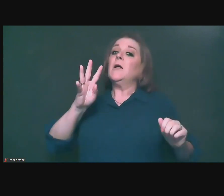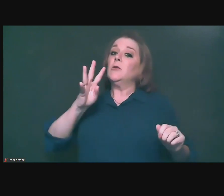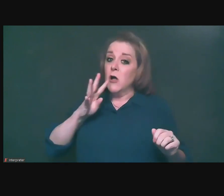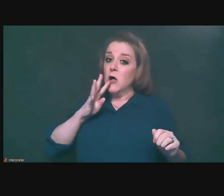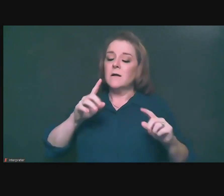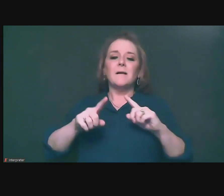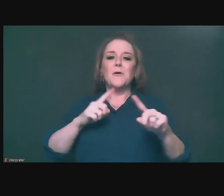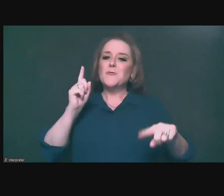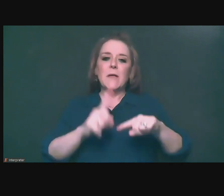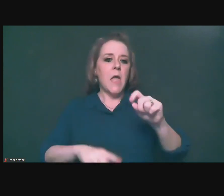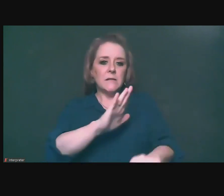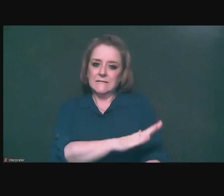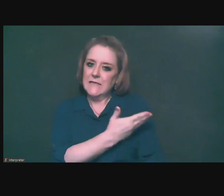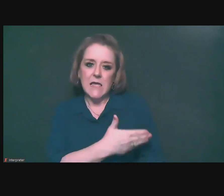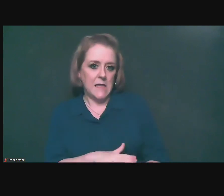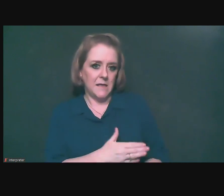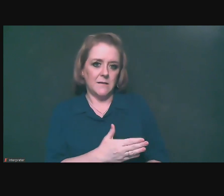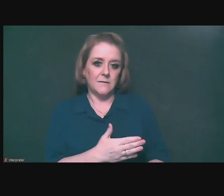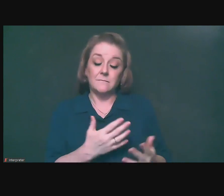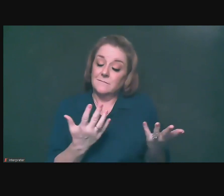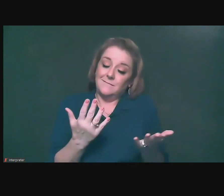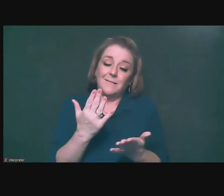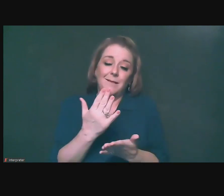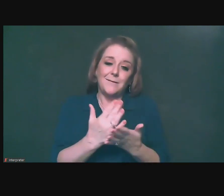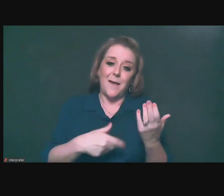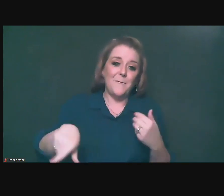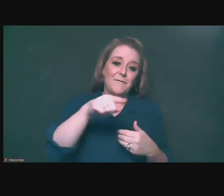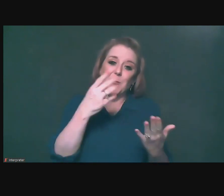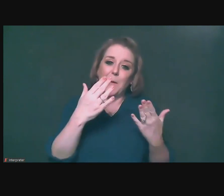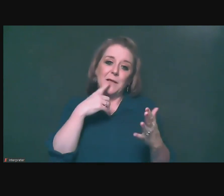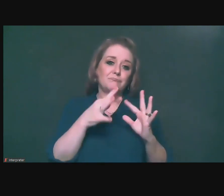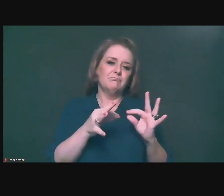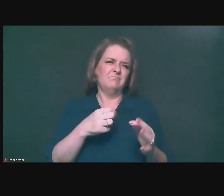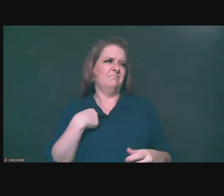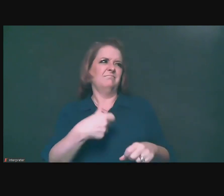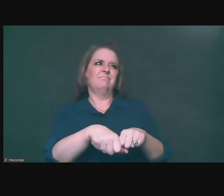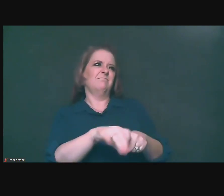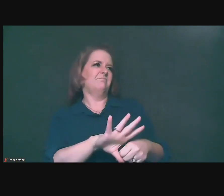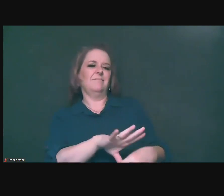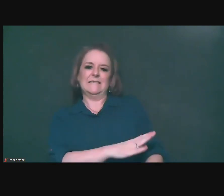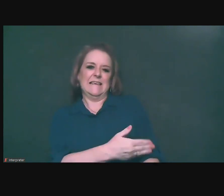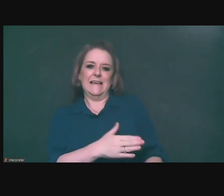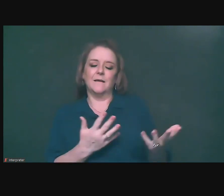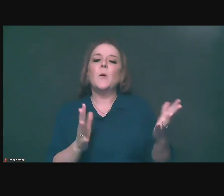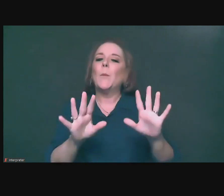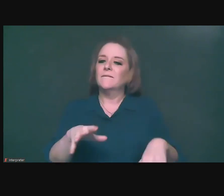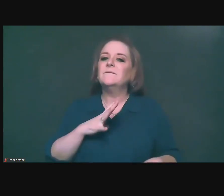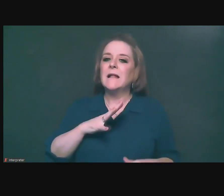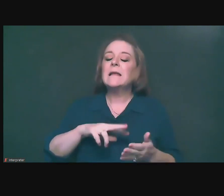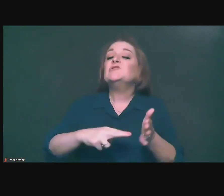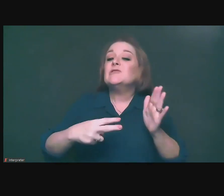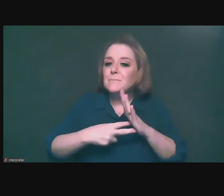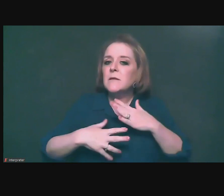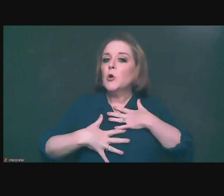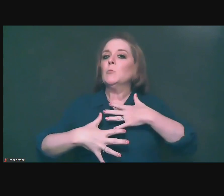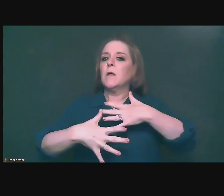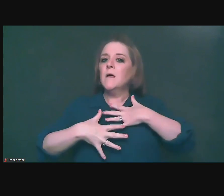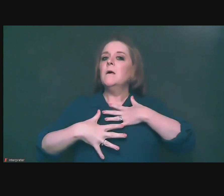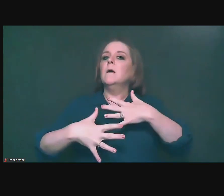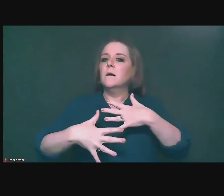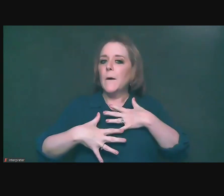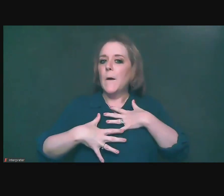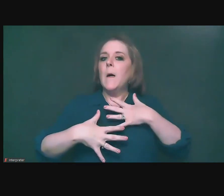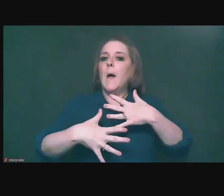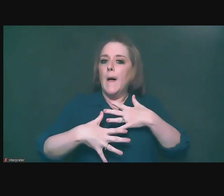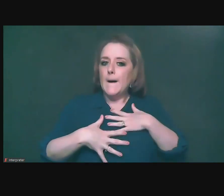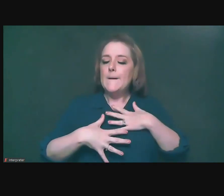some of you may say that you can't sing, but it's about breath control. You're breathing hard enough and fast enough and that you're